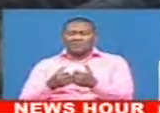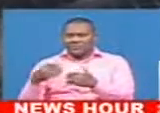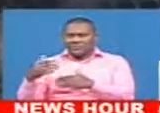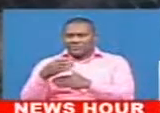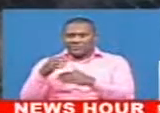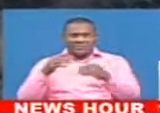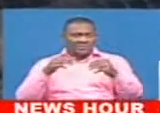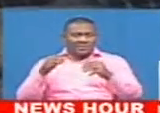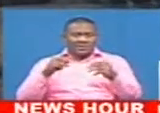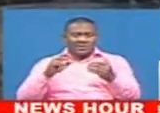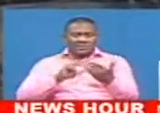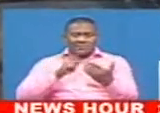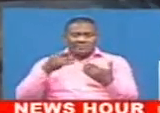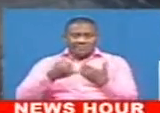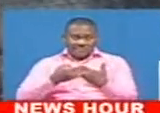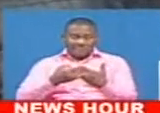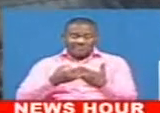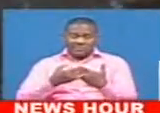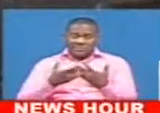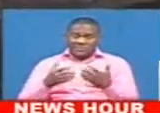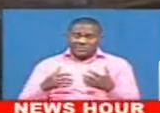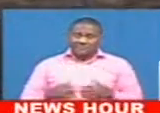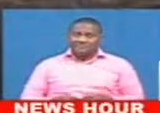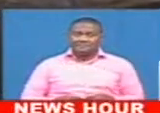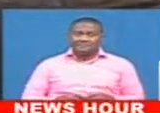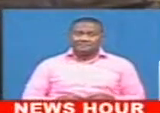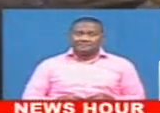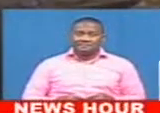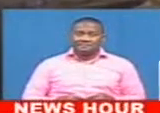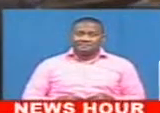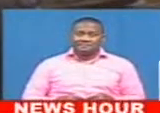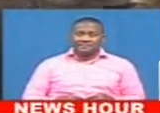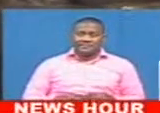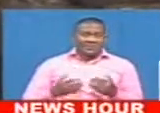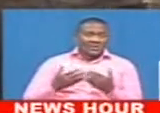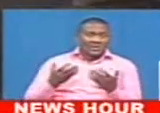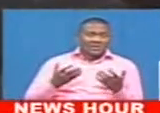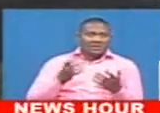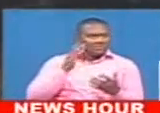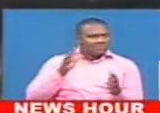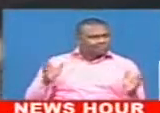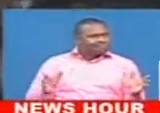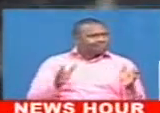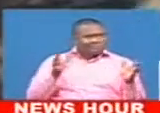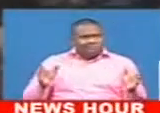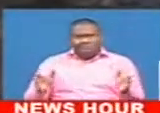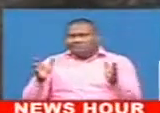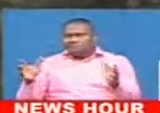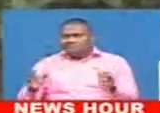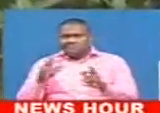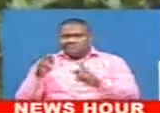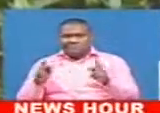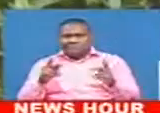Fisheries Management Project, SFMP, with livelihood projects. These projects seek to encourage members of